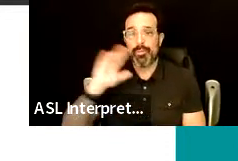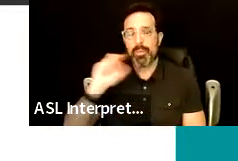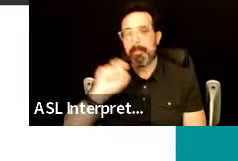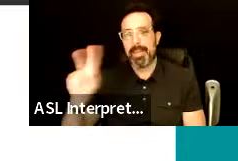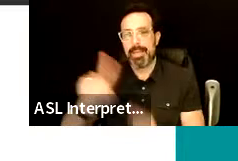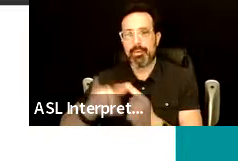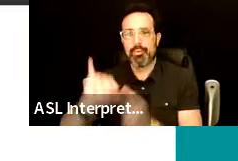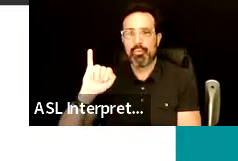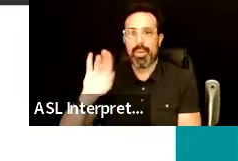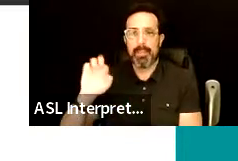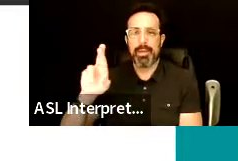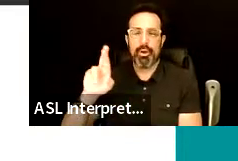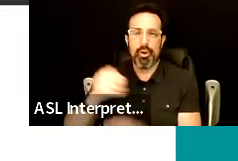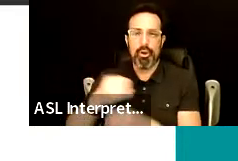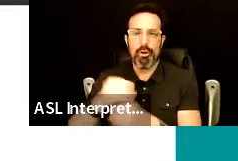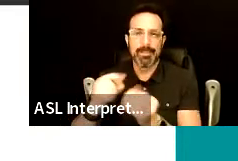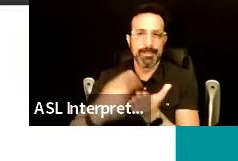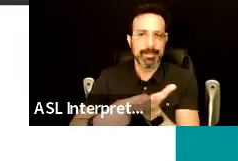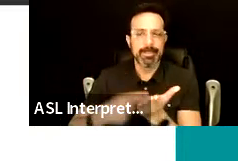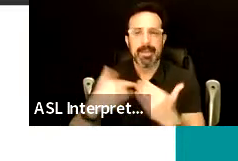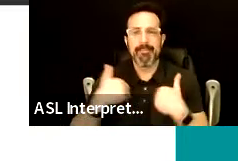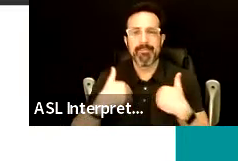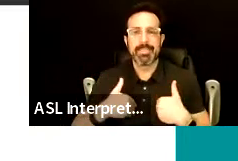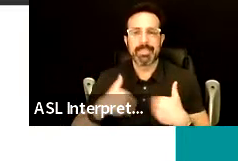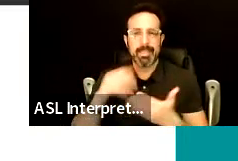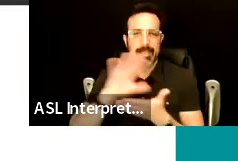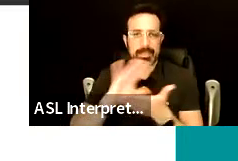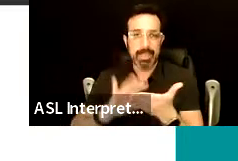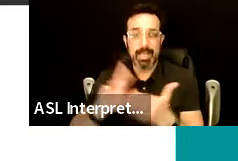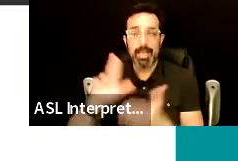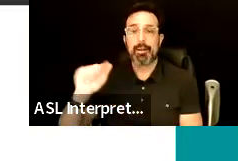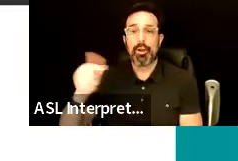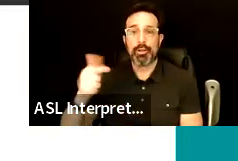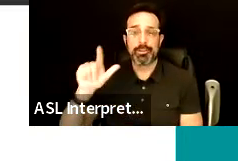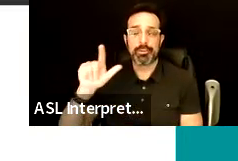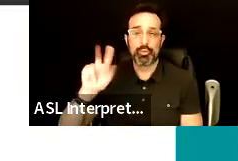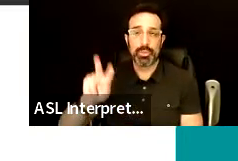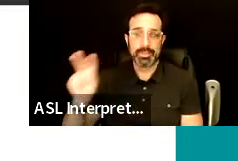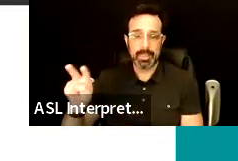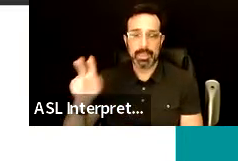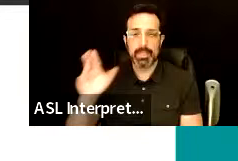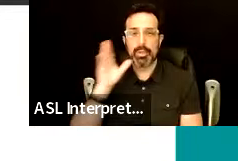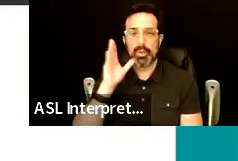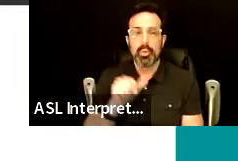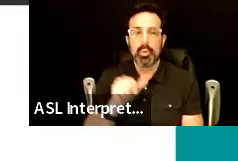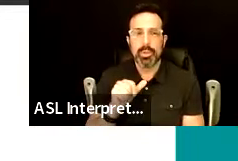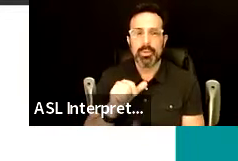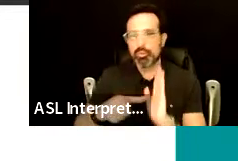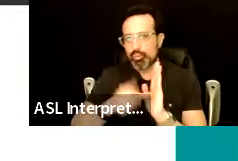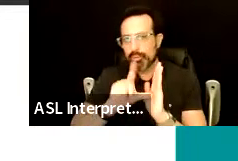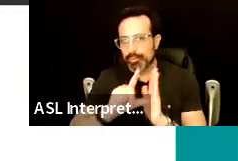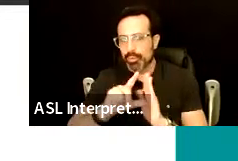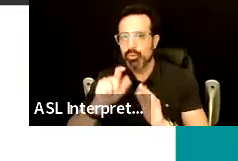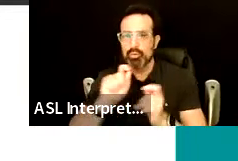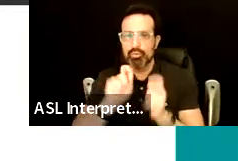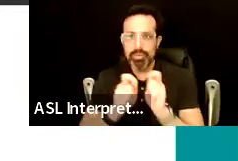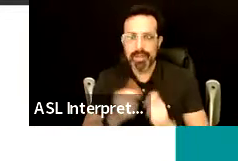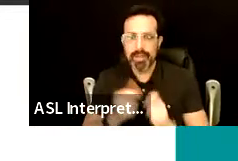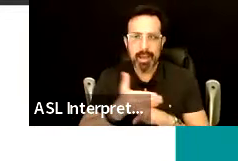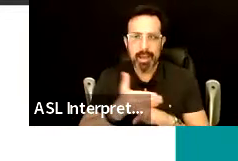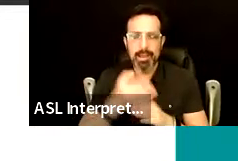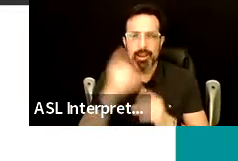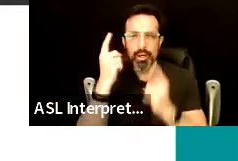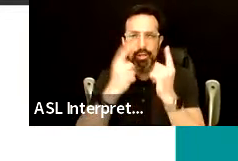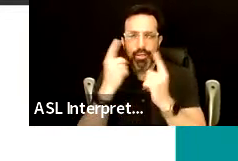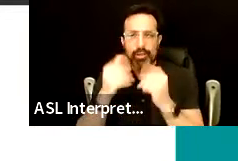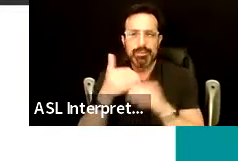office discussing physical design. August 22nd, we'll review and refine the thoughts after it's